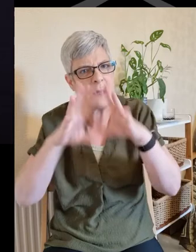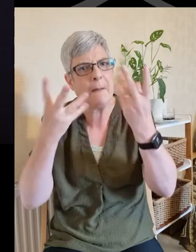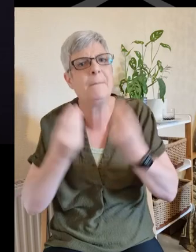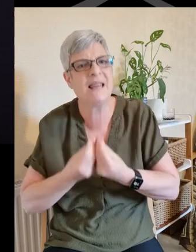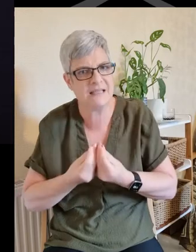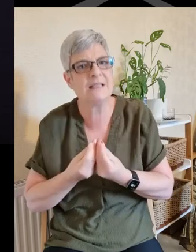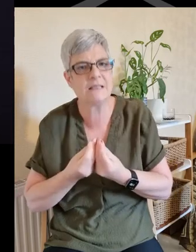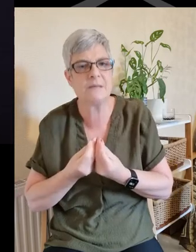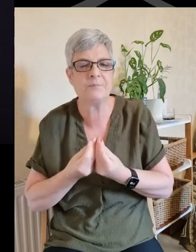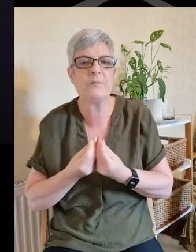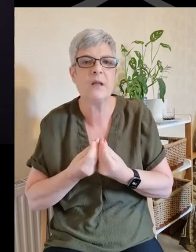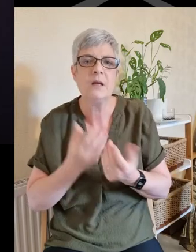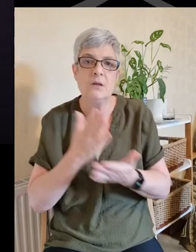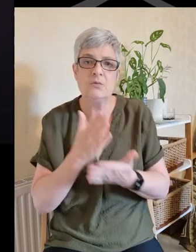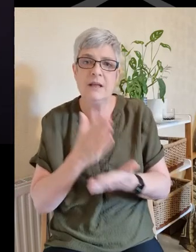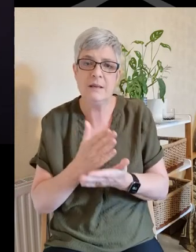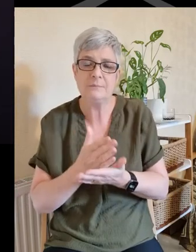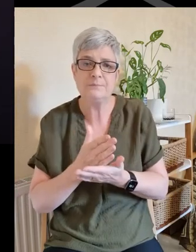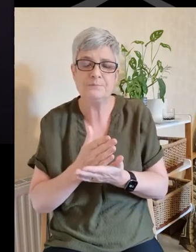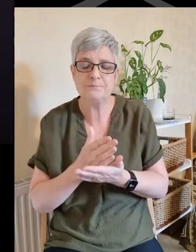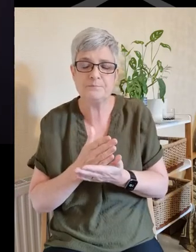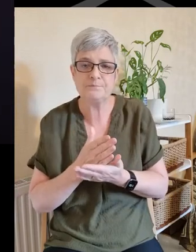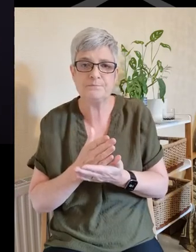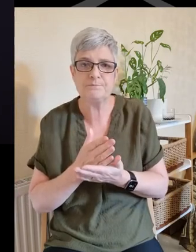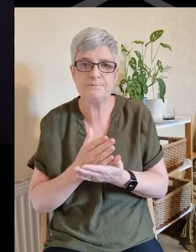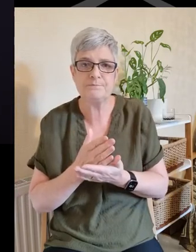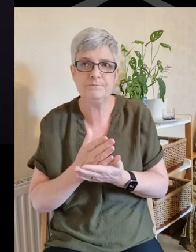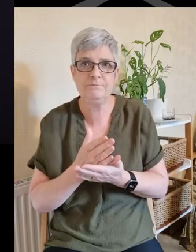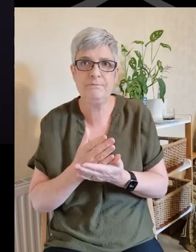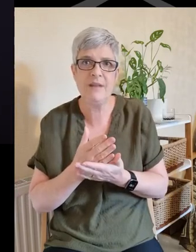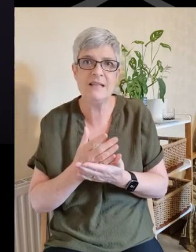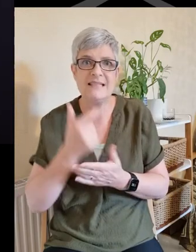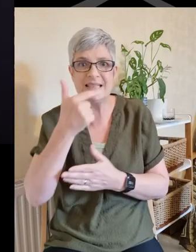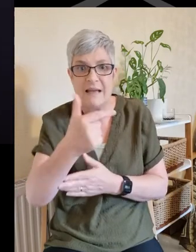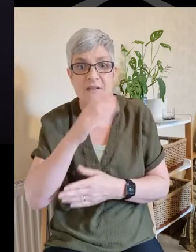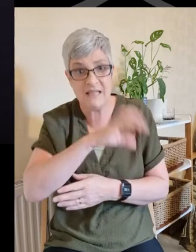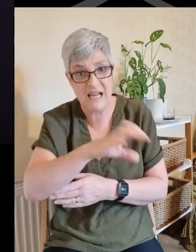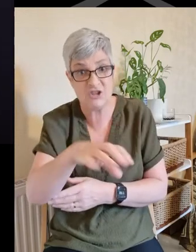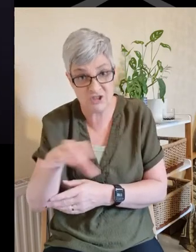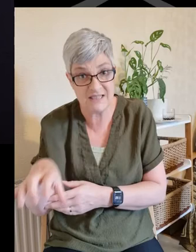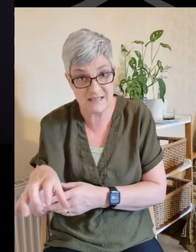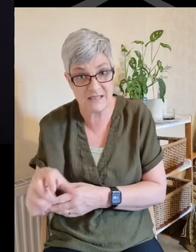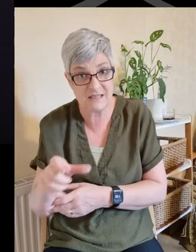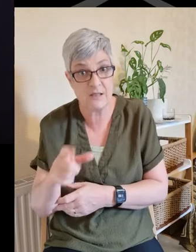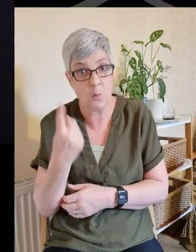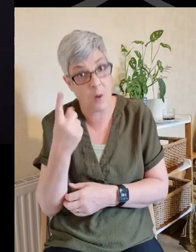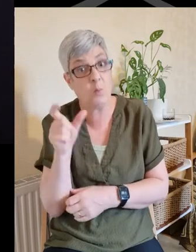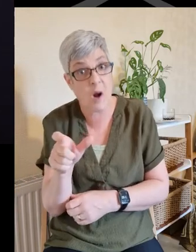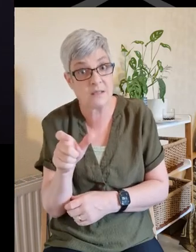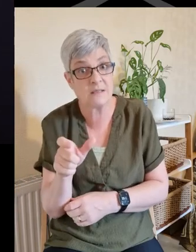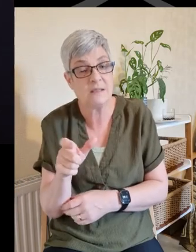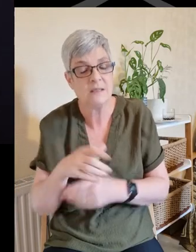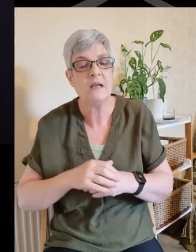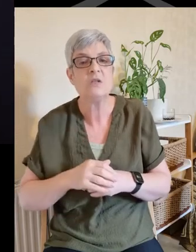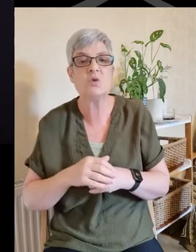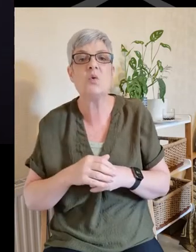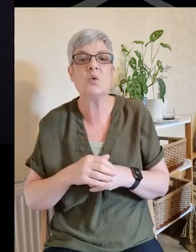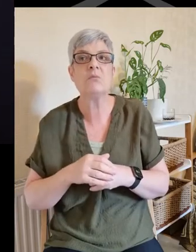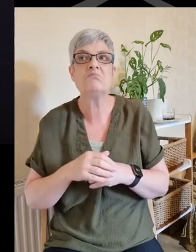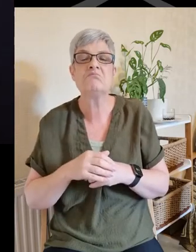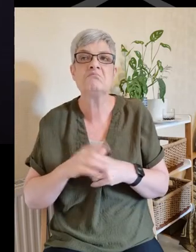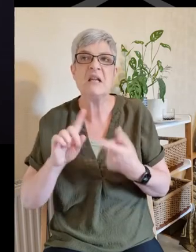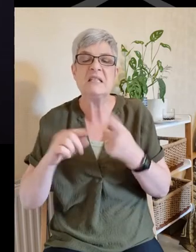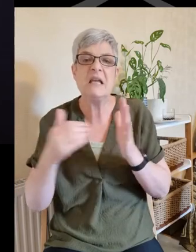And so in having a word for seven of the nations, symbolically, Ezekiel is saying, this is a word